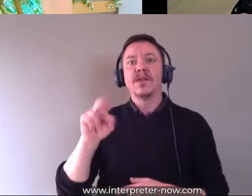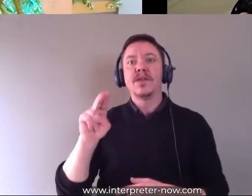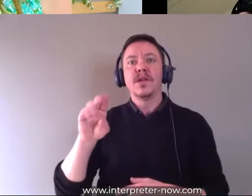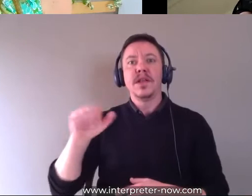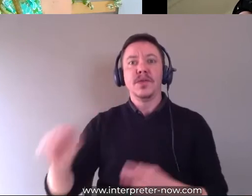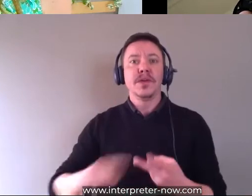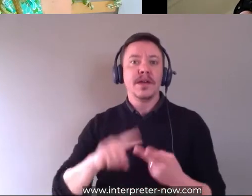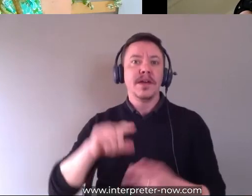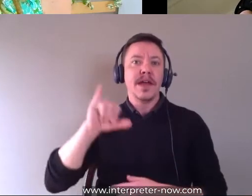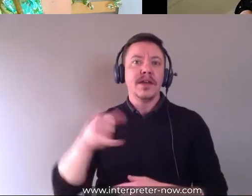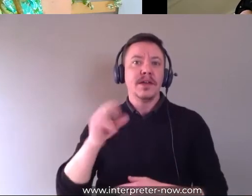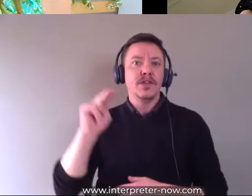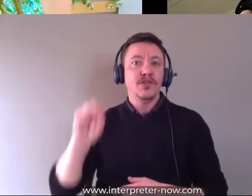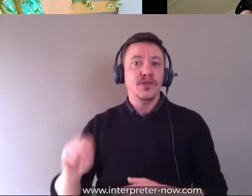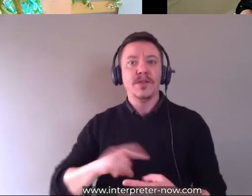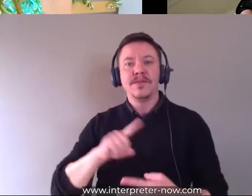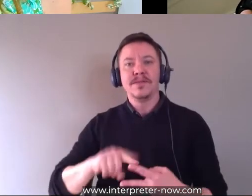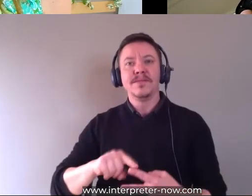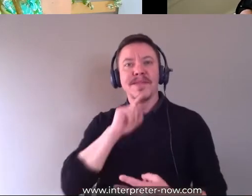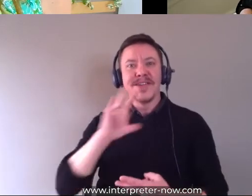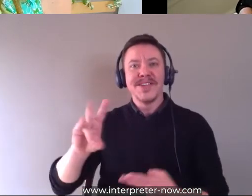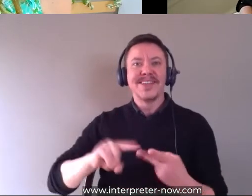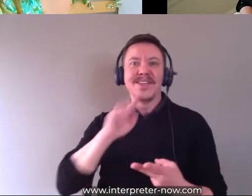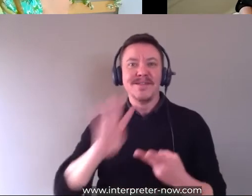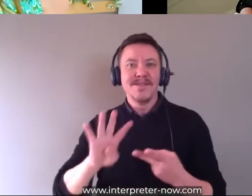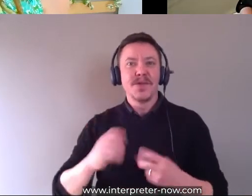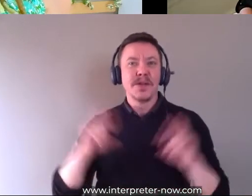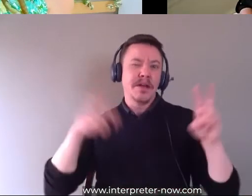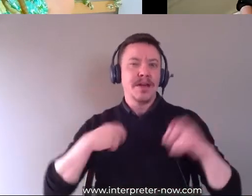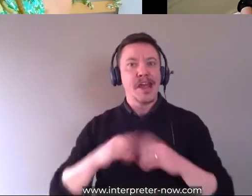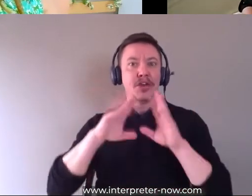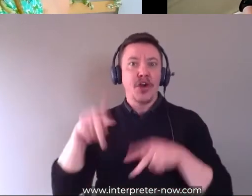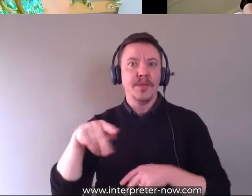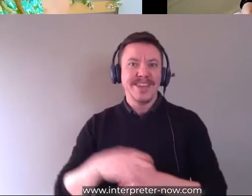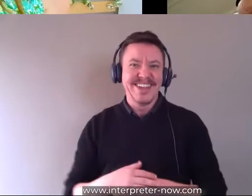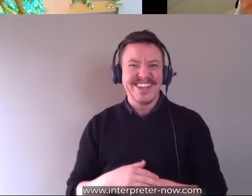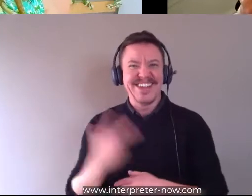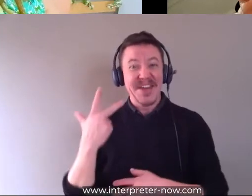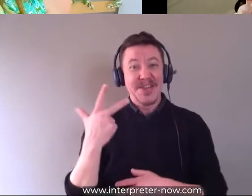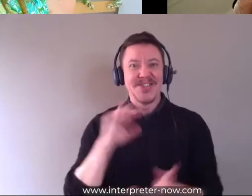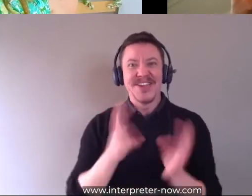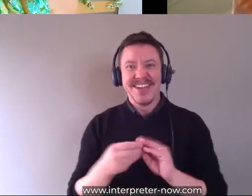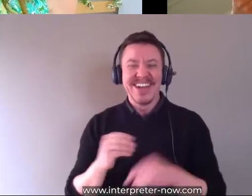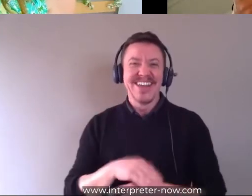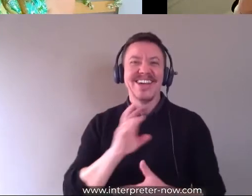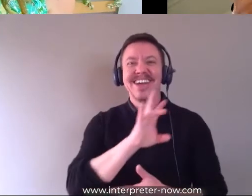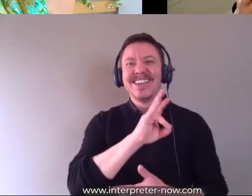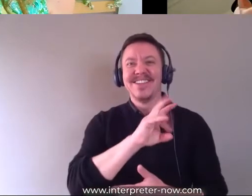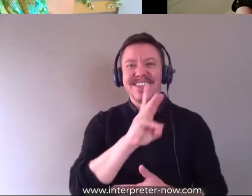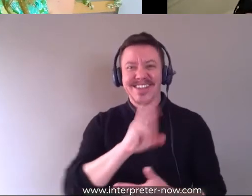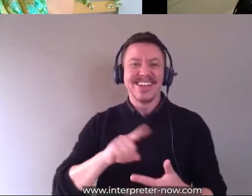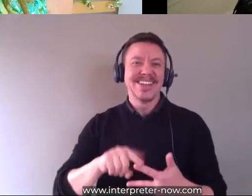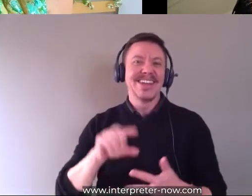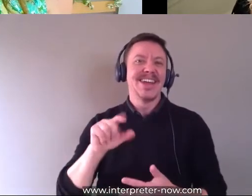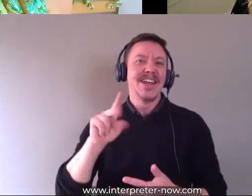7 and 4. They are my other startups. So technically I have three startups right now. I have 776. I've got Luca and